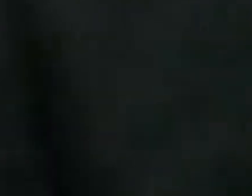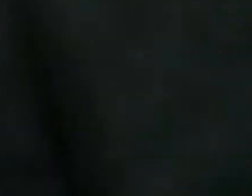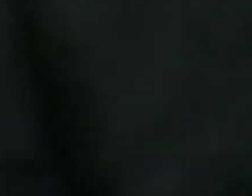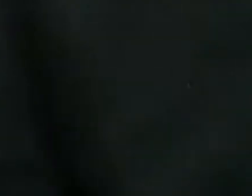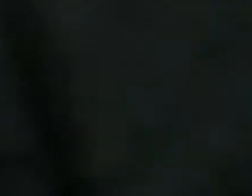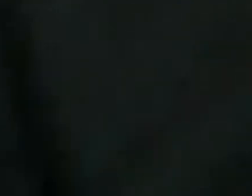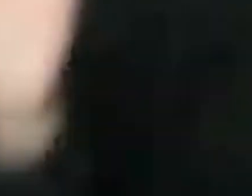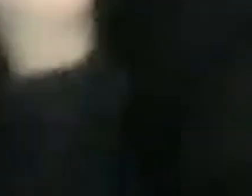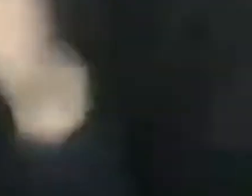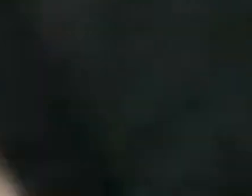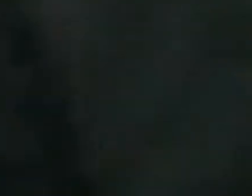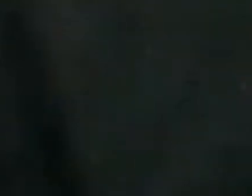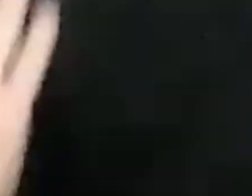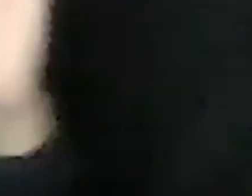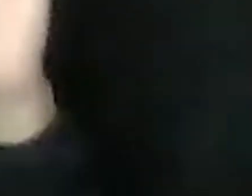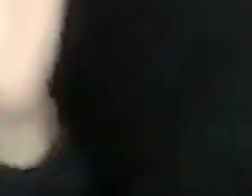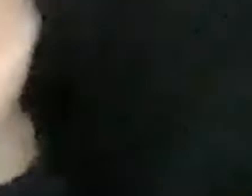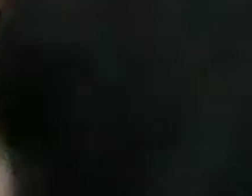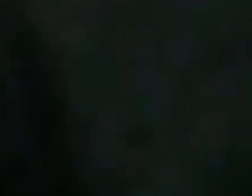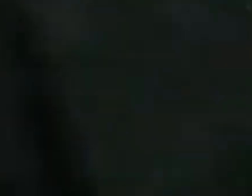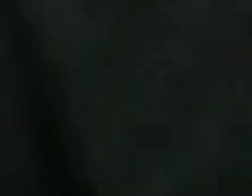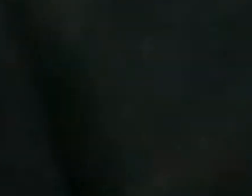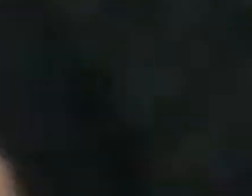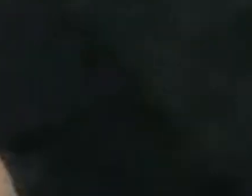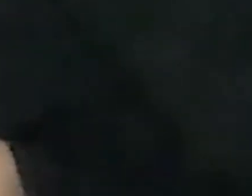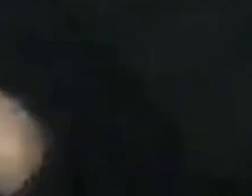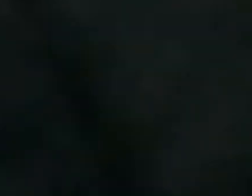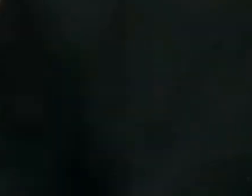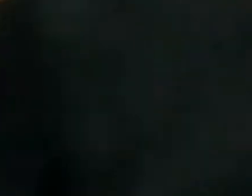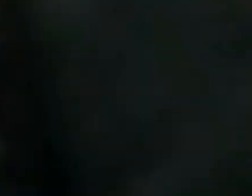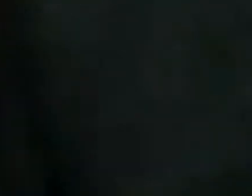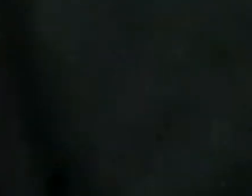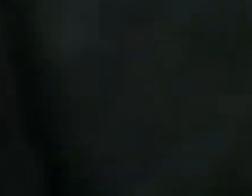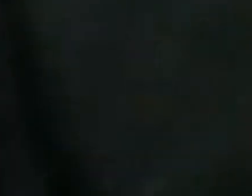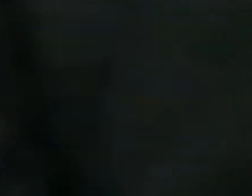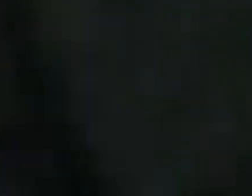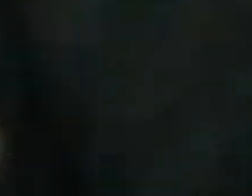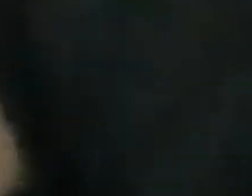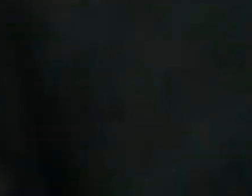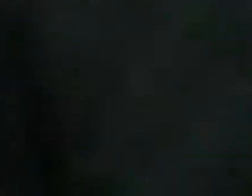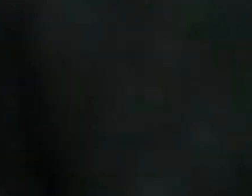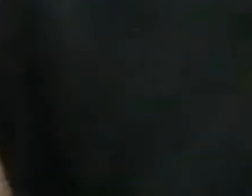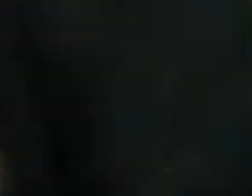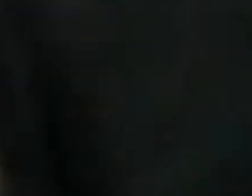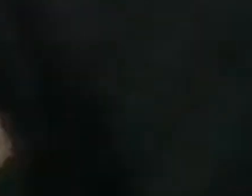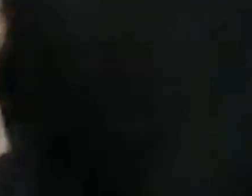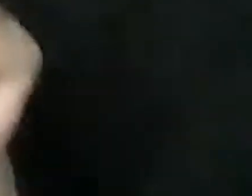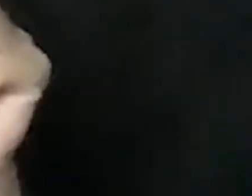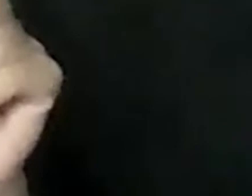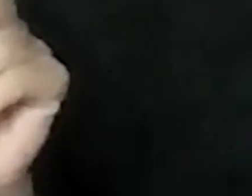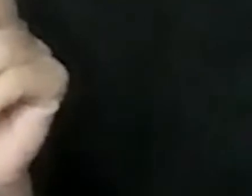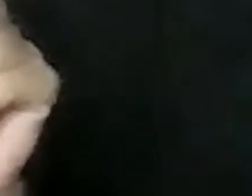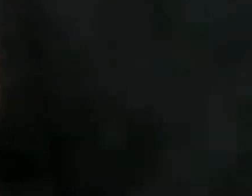like, wow, he's really an awesome person. So it's a pleasure to be here with you tonight and through the series. So thank you for